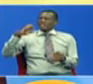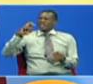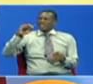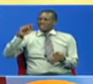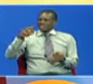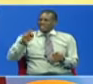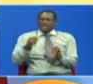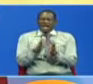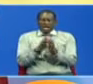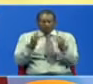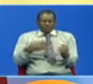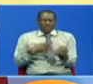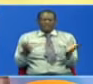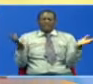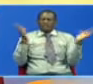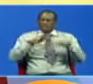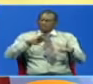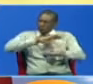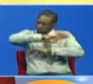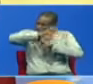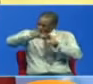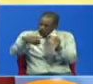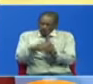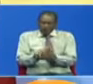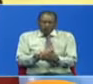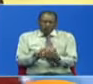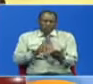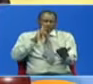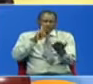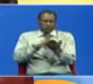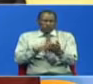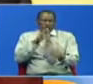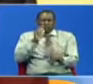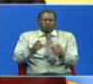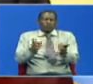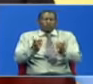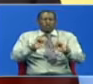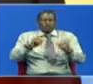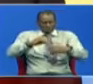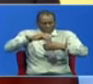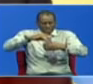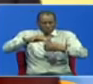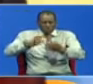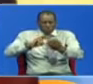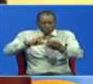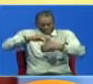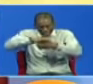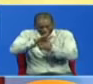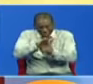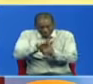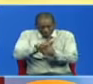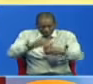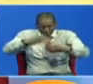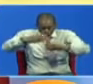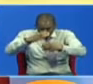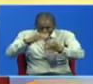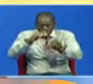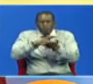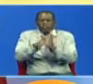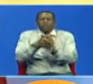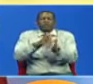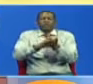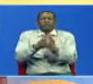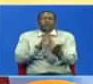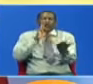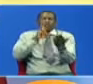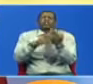of this backlog, which accounts for the large number of samples tested and gives us those number of positives. This